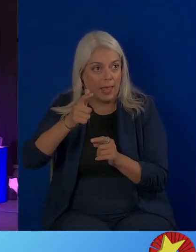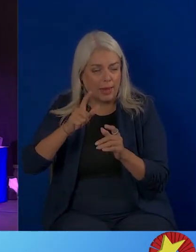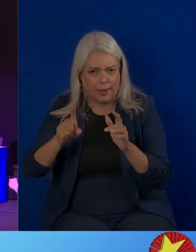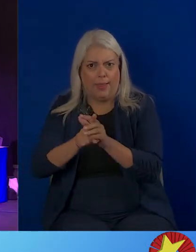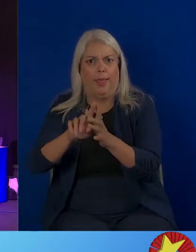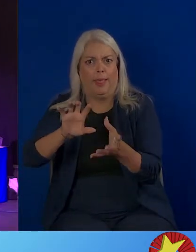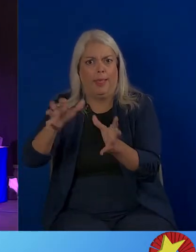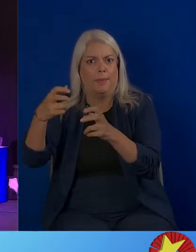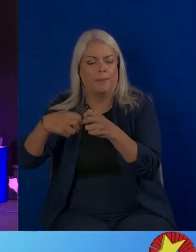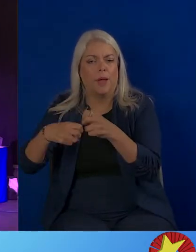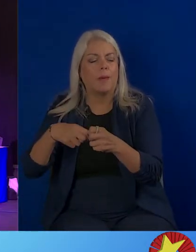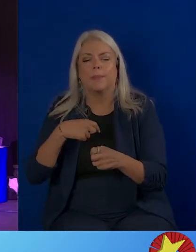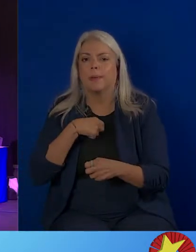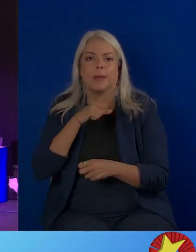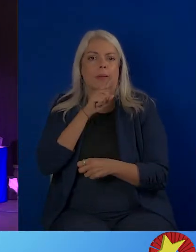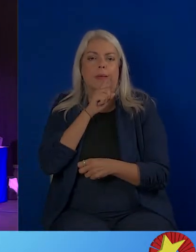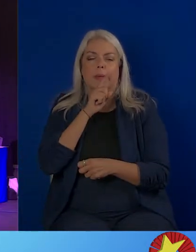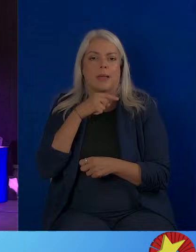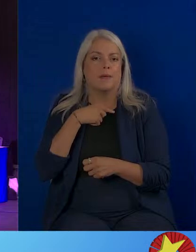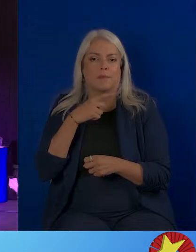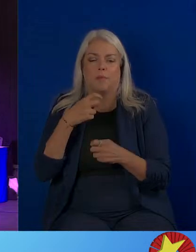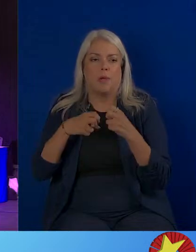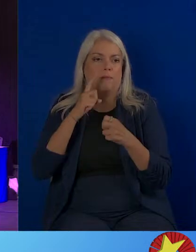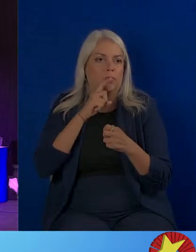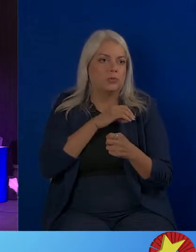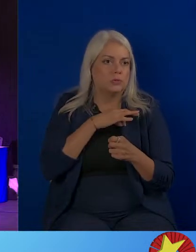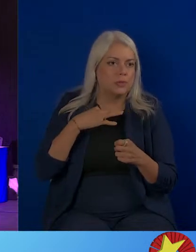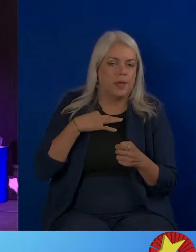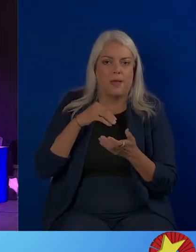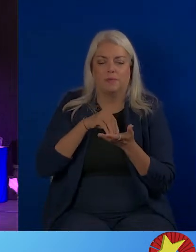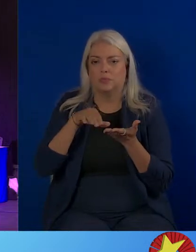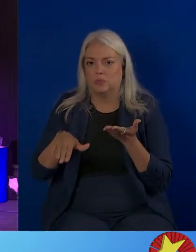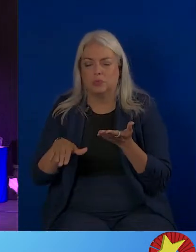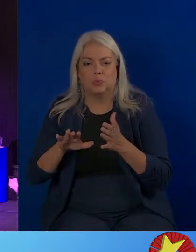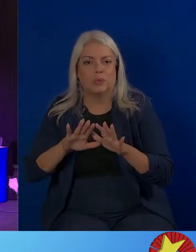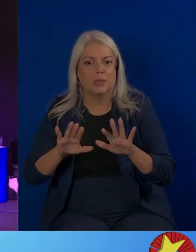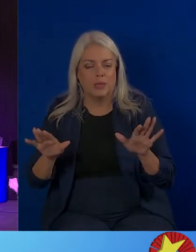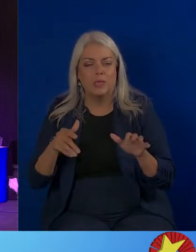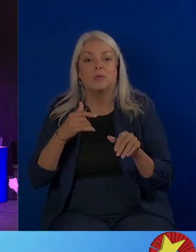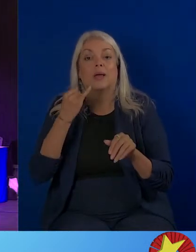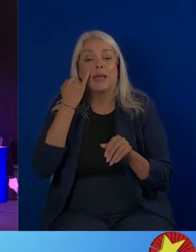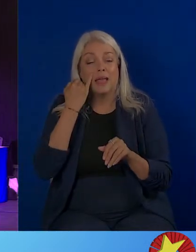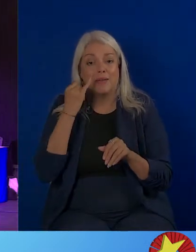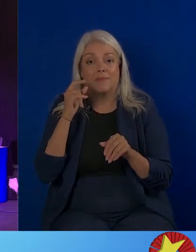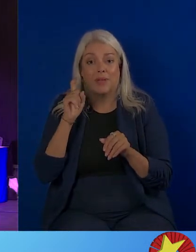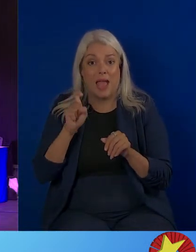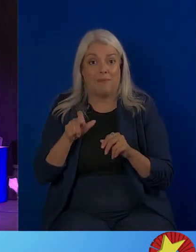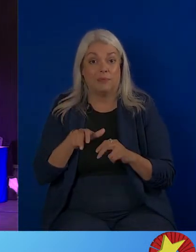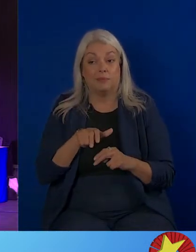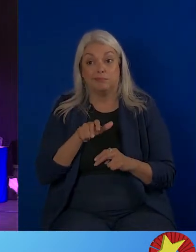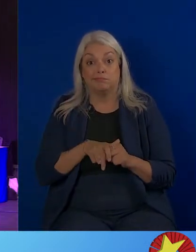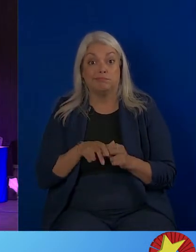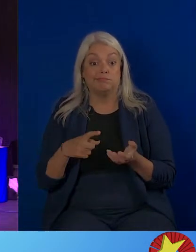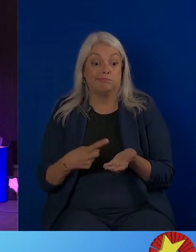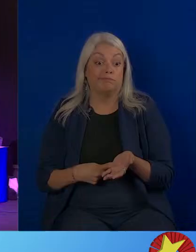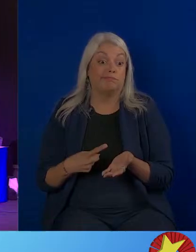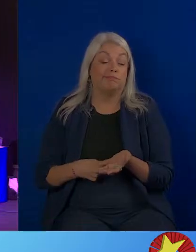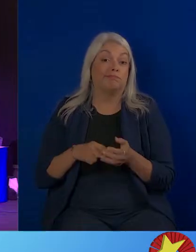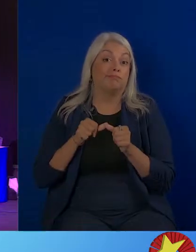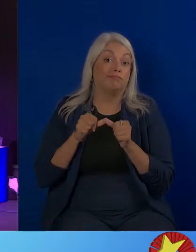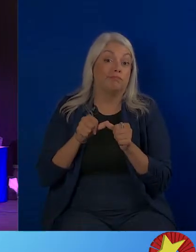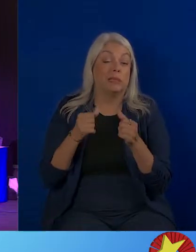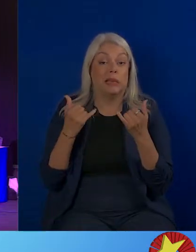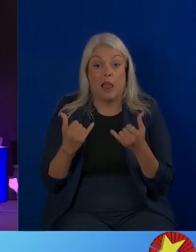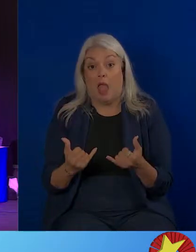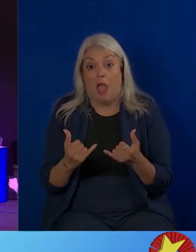staff, potentially more problems for teachers, more problems for students. So if it's necessary to sit tight on these now,